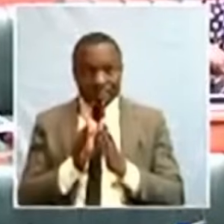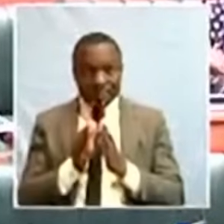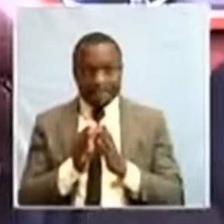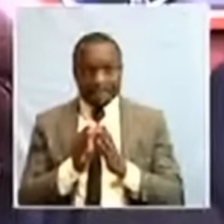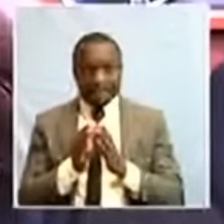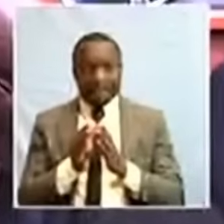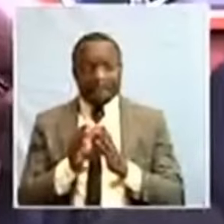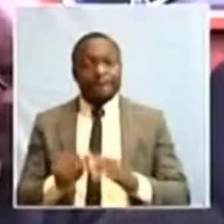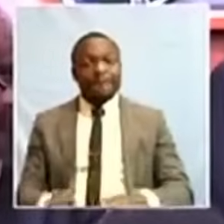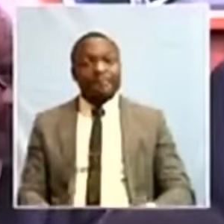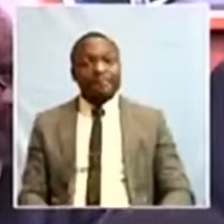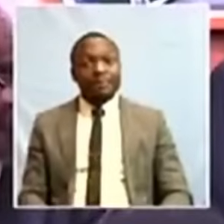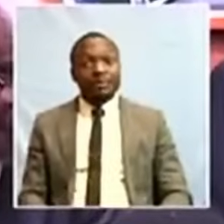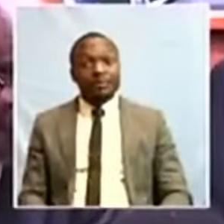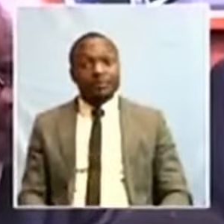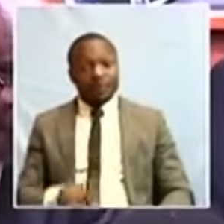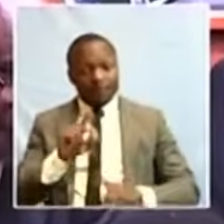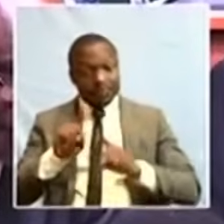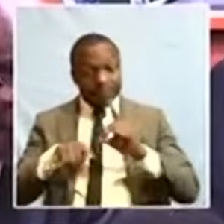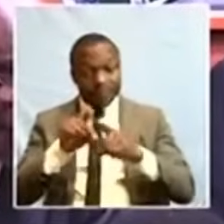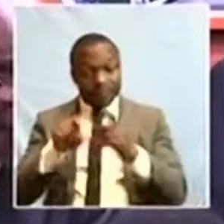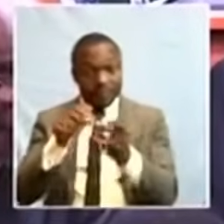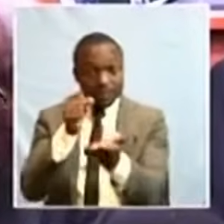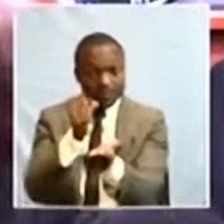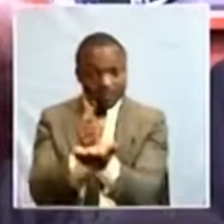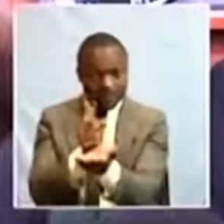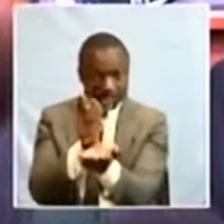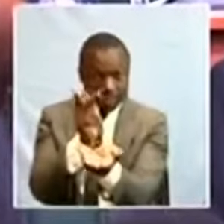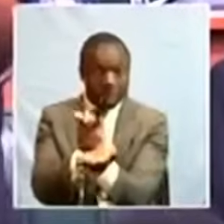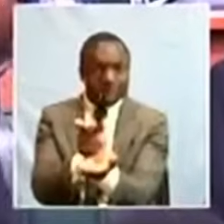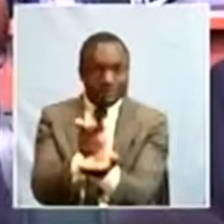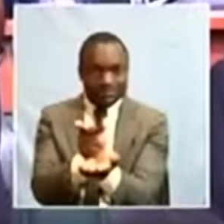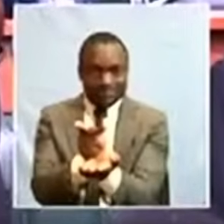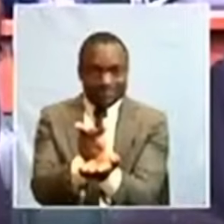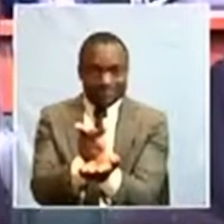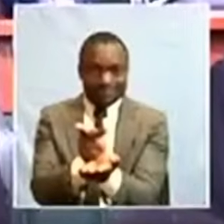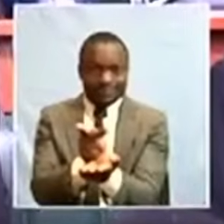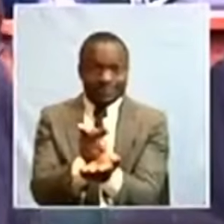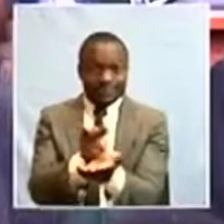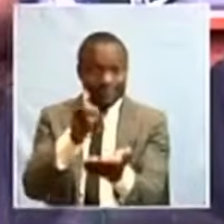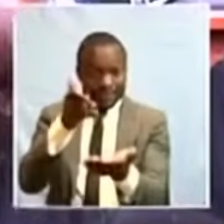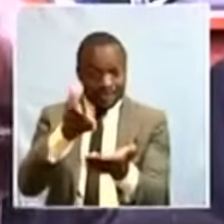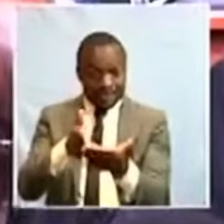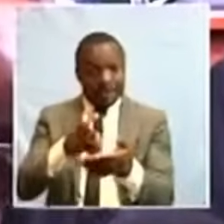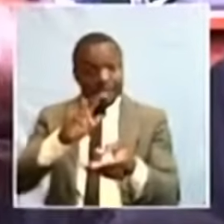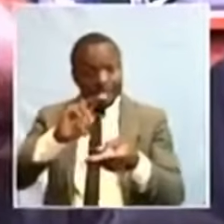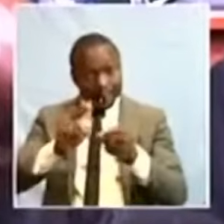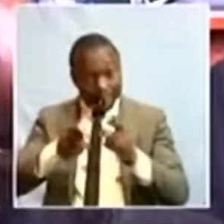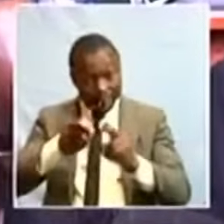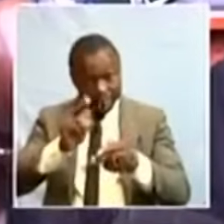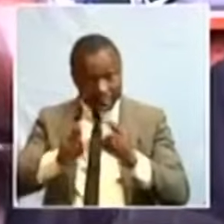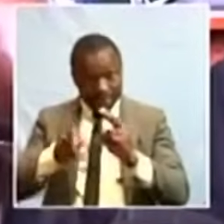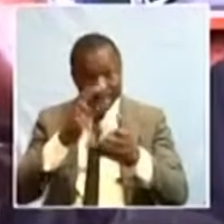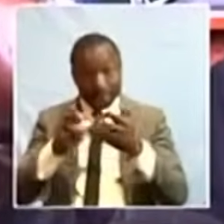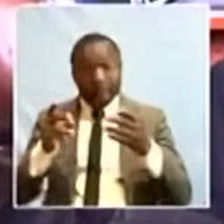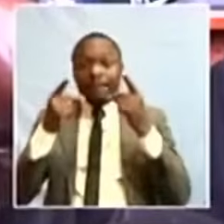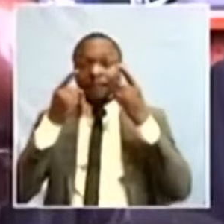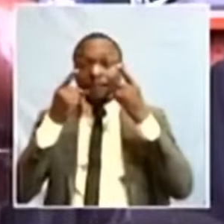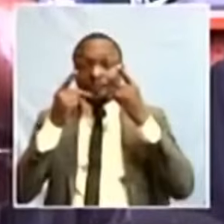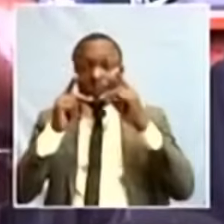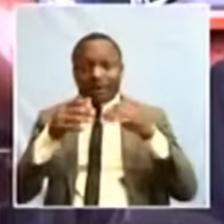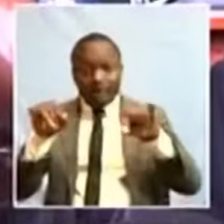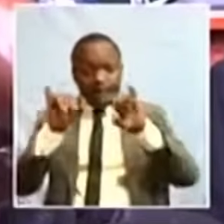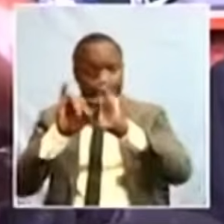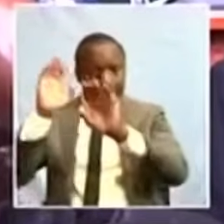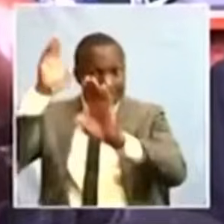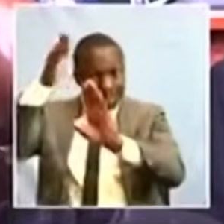On behalf of the people of Sesheke, Madam Speaker, this urgent matter of public importance is